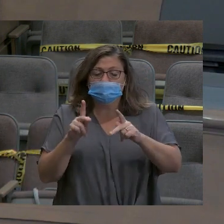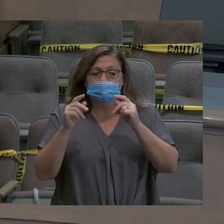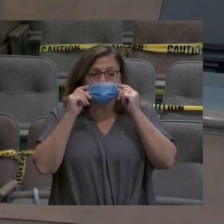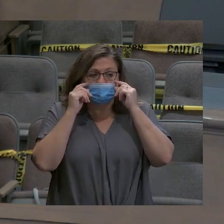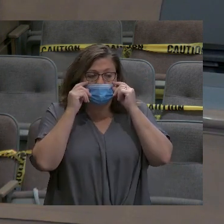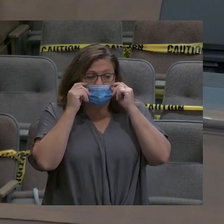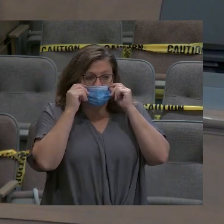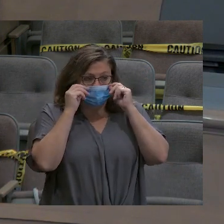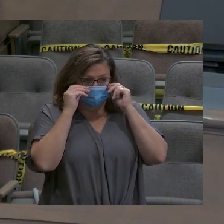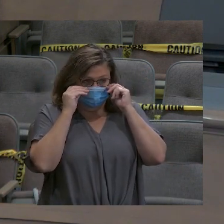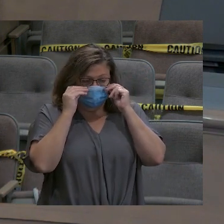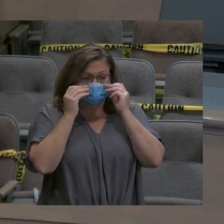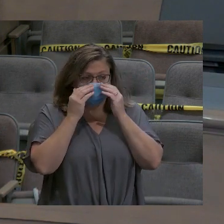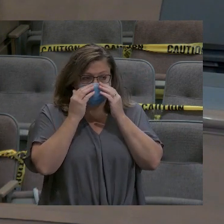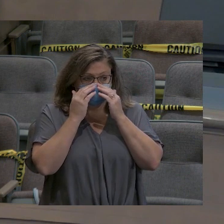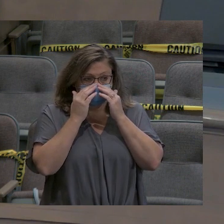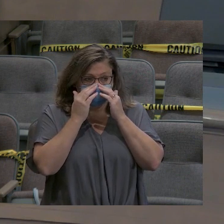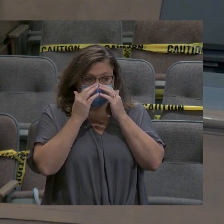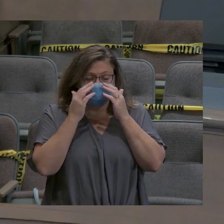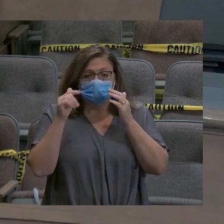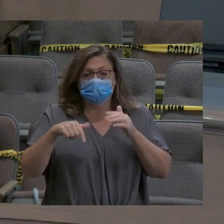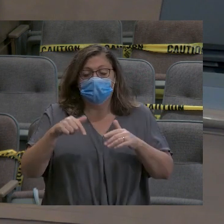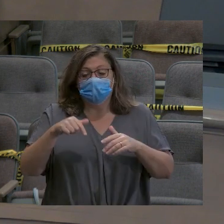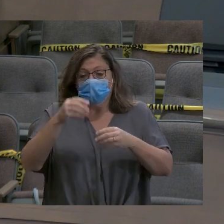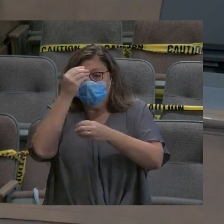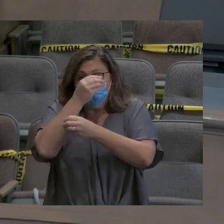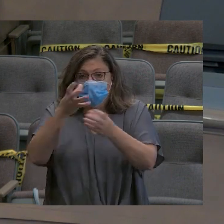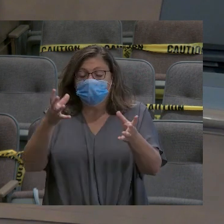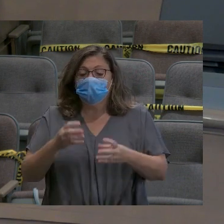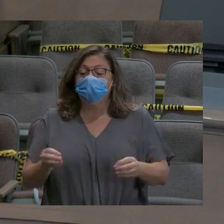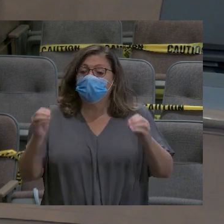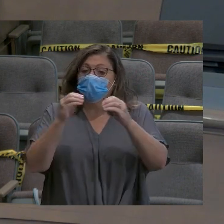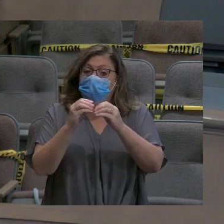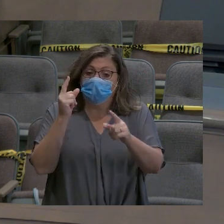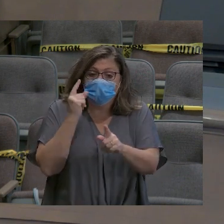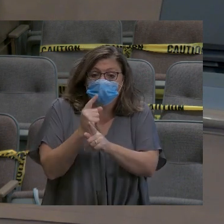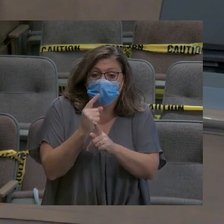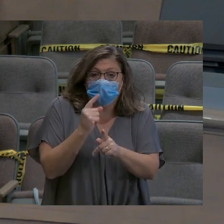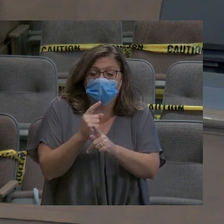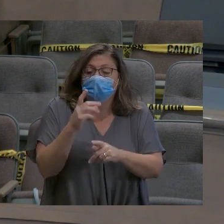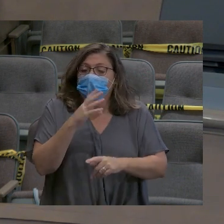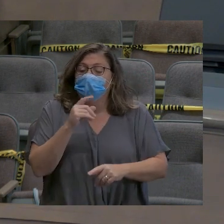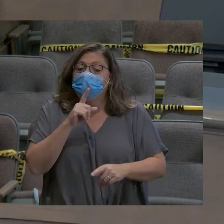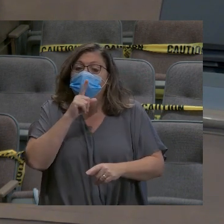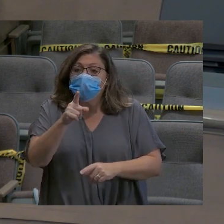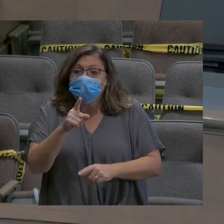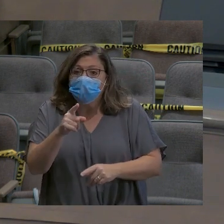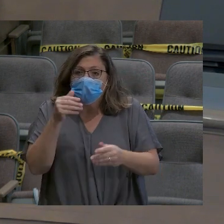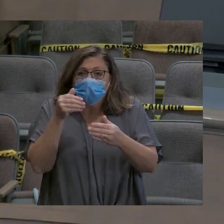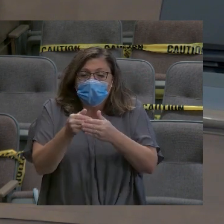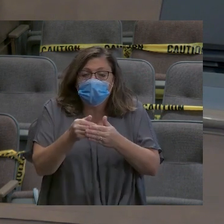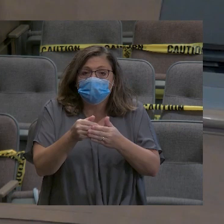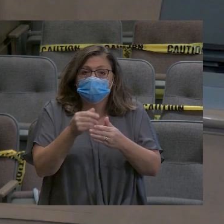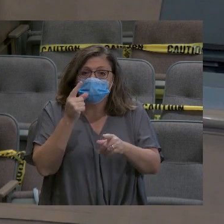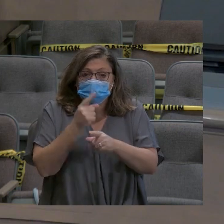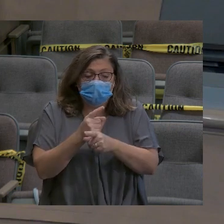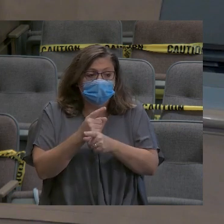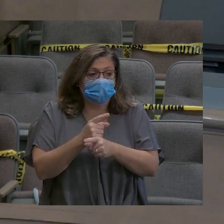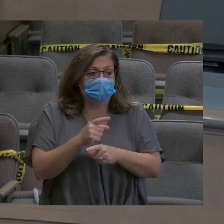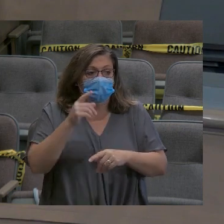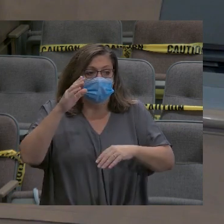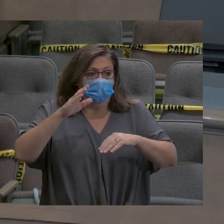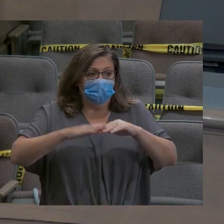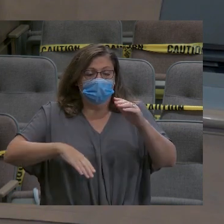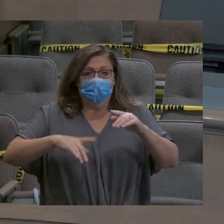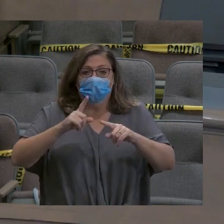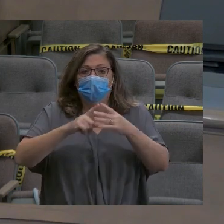actually more accurate and more real time than a lot of the information that we can ultimately get that's reported back up to